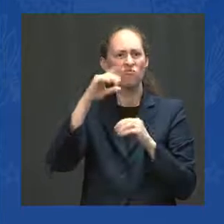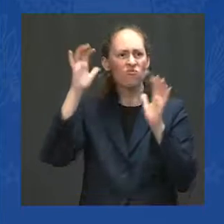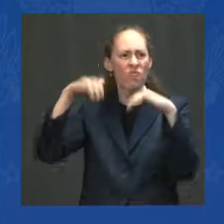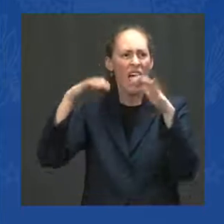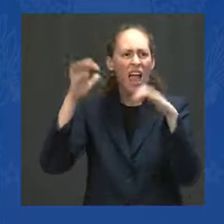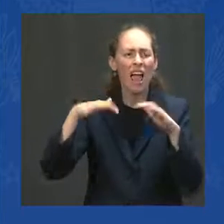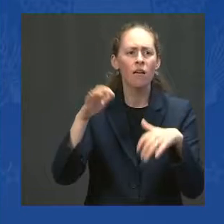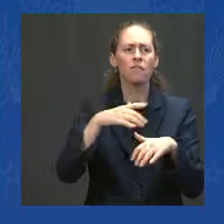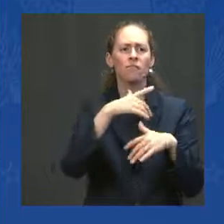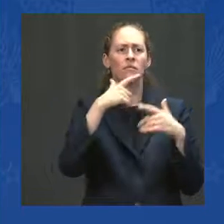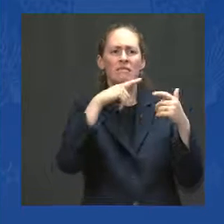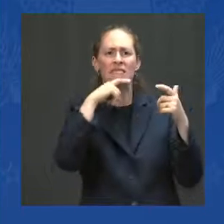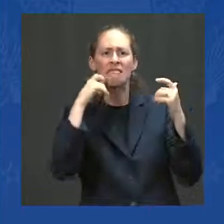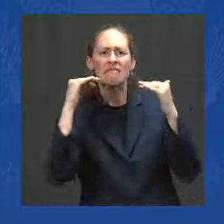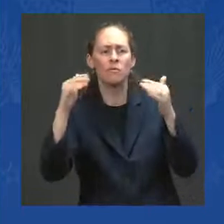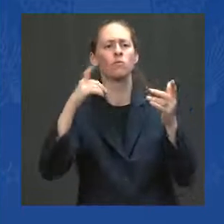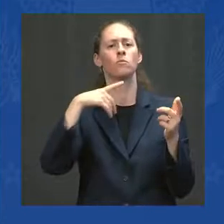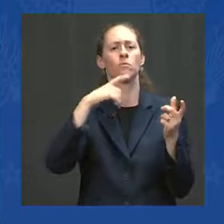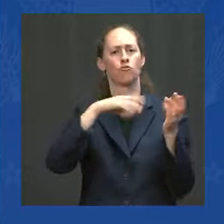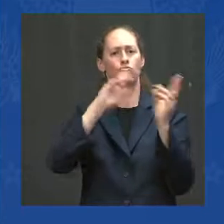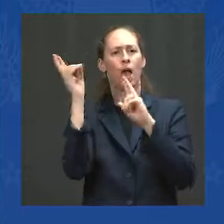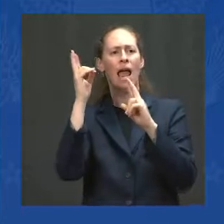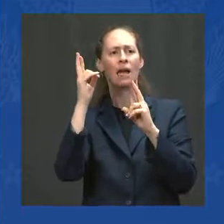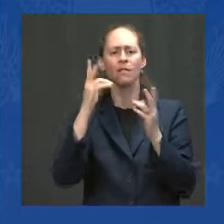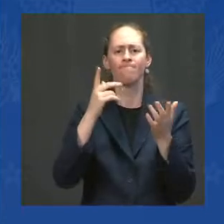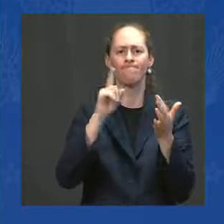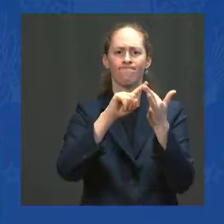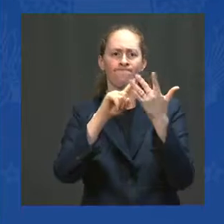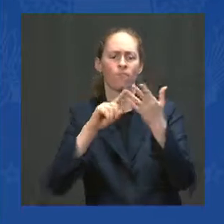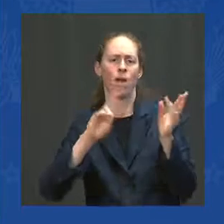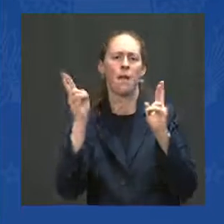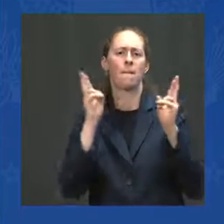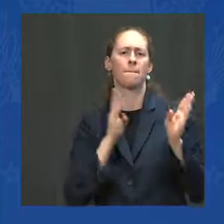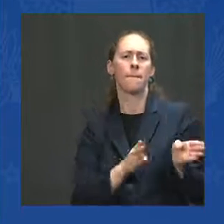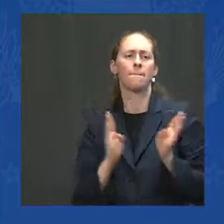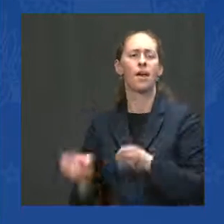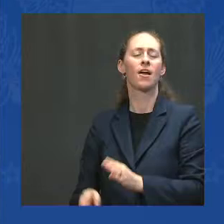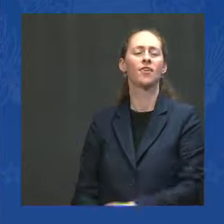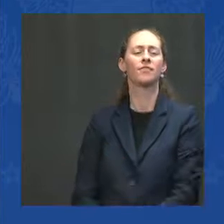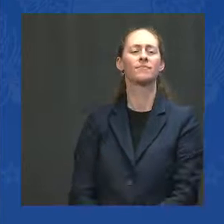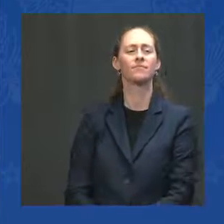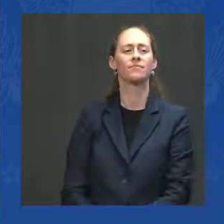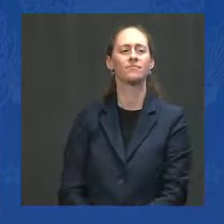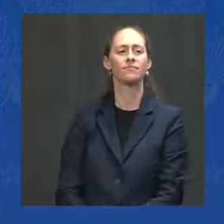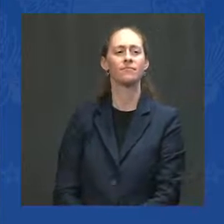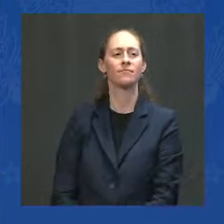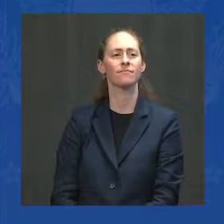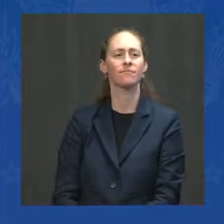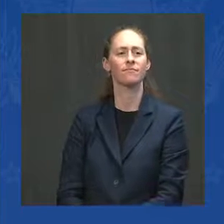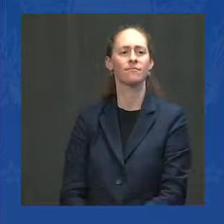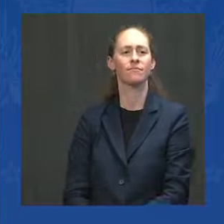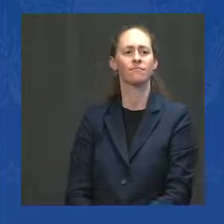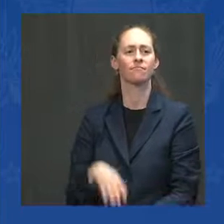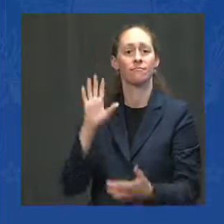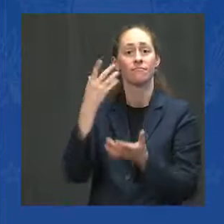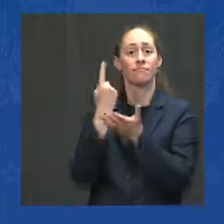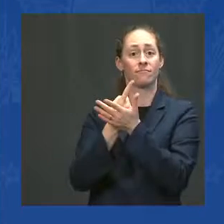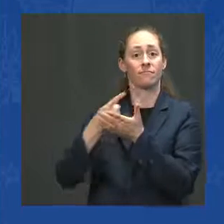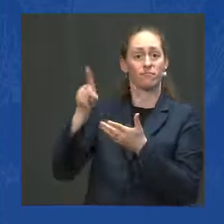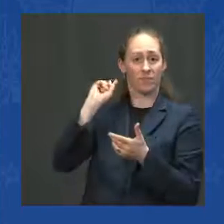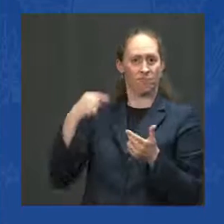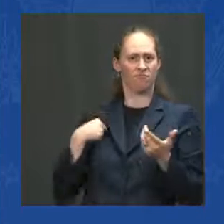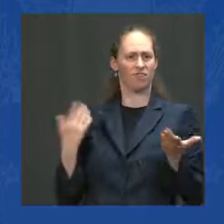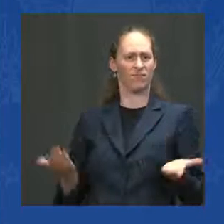Last week, I stood, and many of you were with me, on the south lawn of the White House with the United Auto